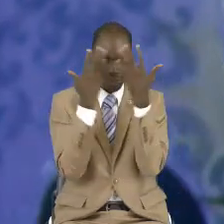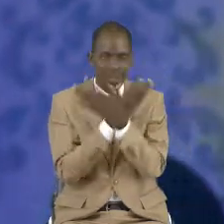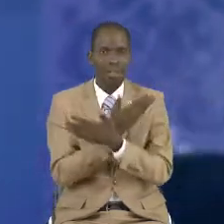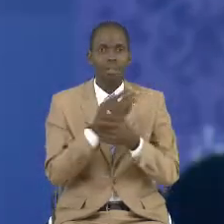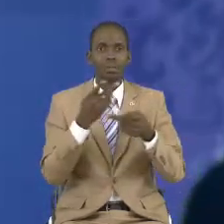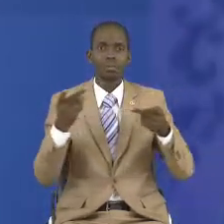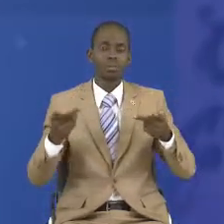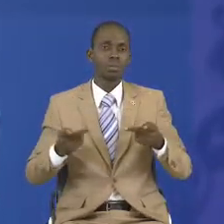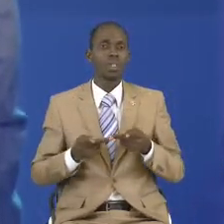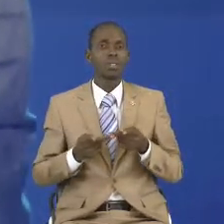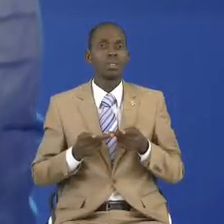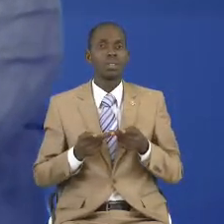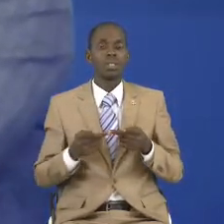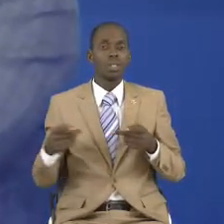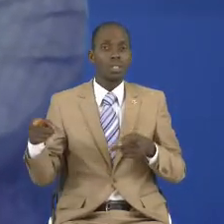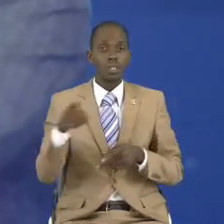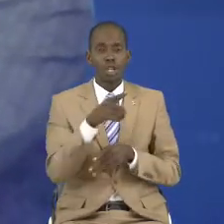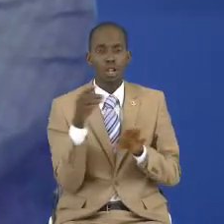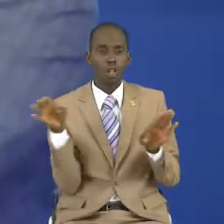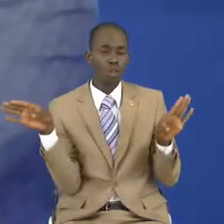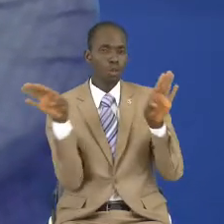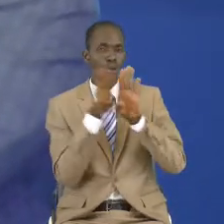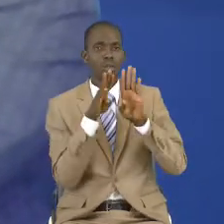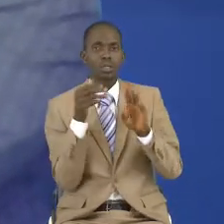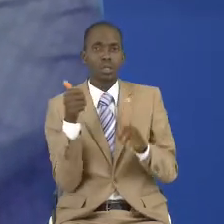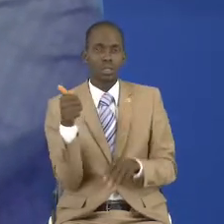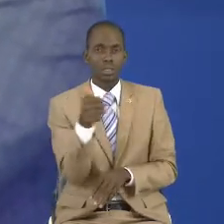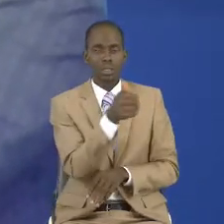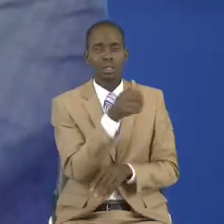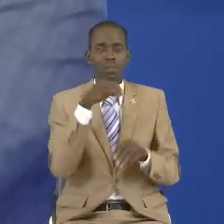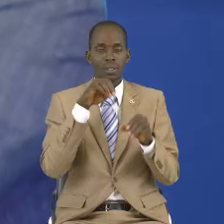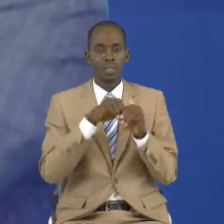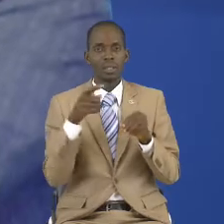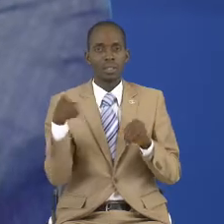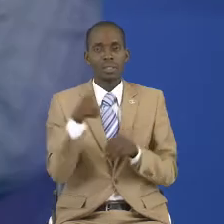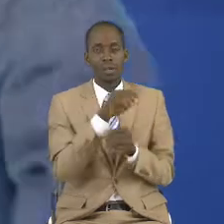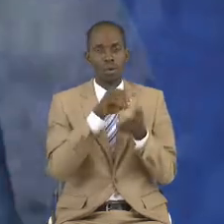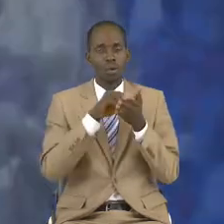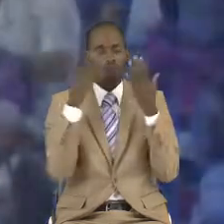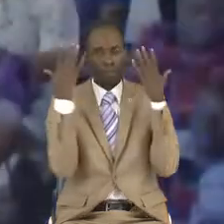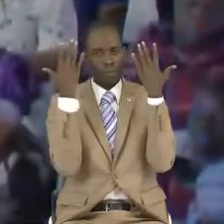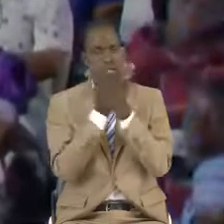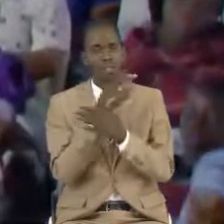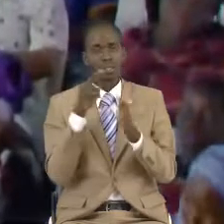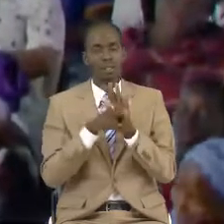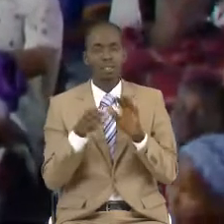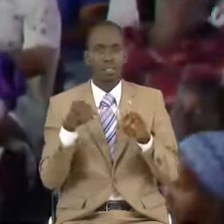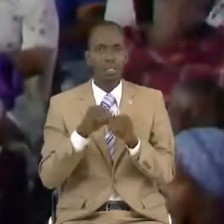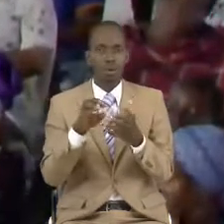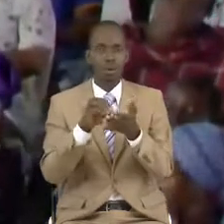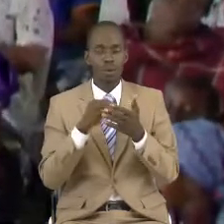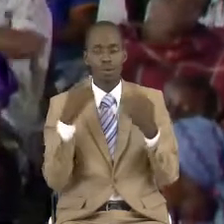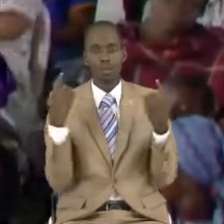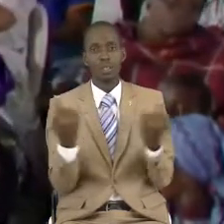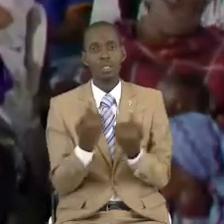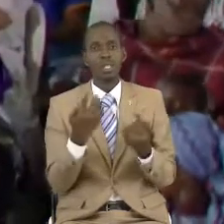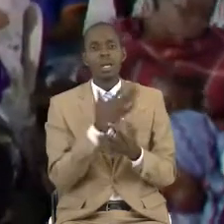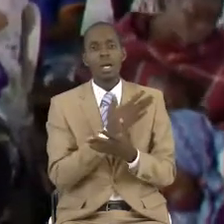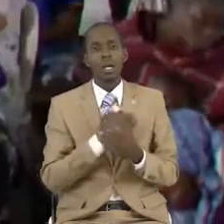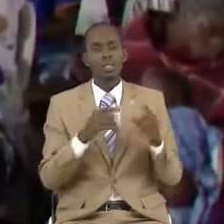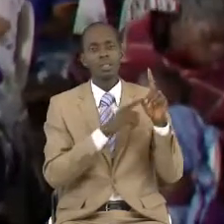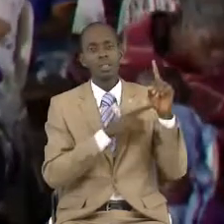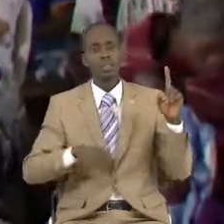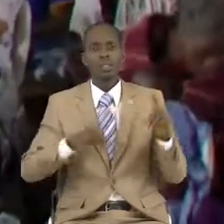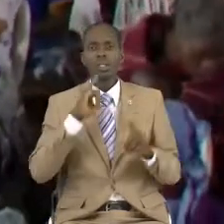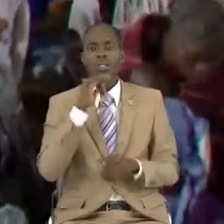they lock up themselves in their darkness in their sin and the lord is saying behold